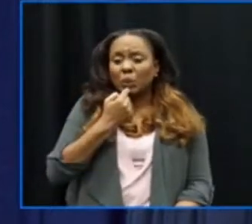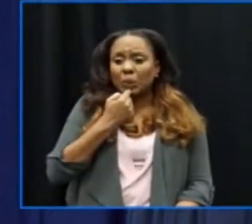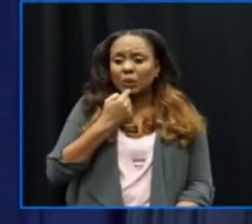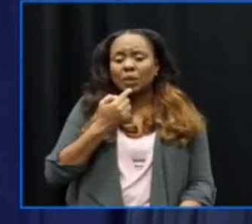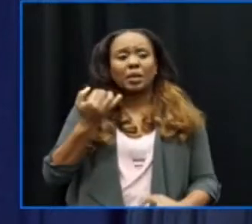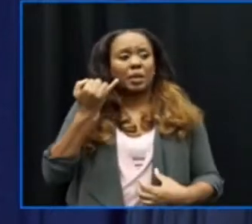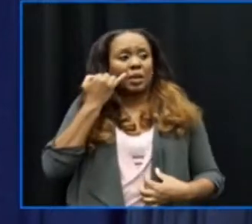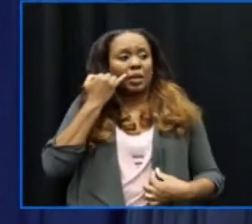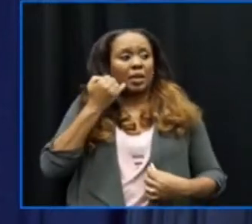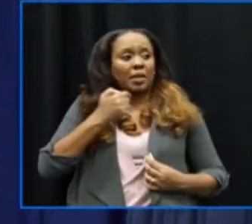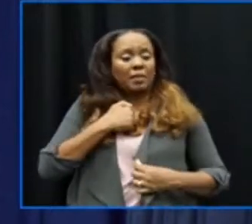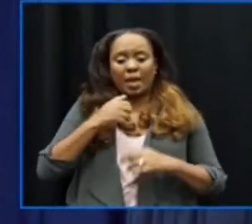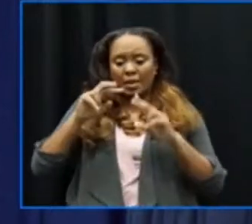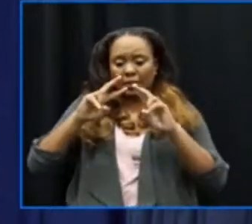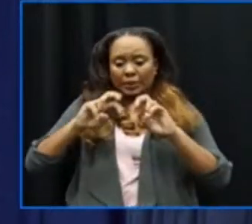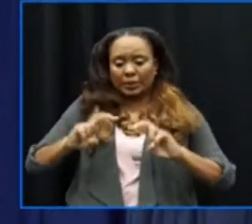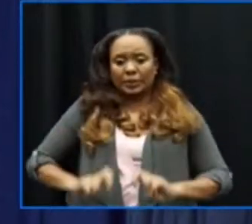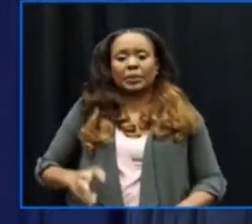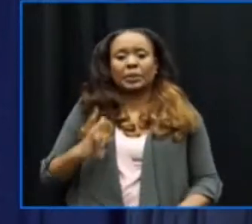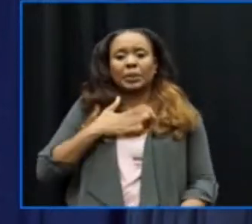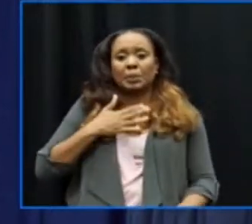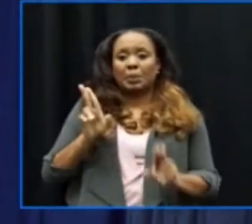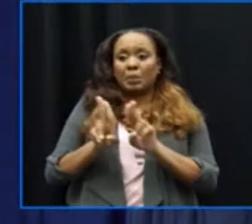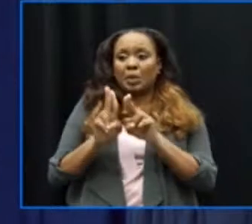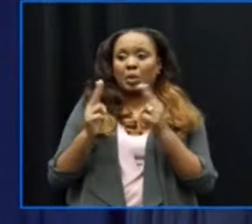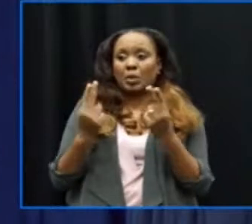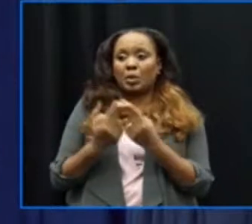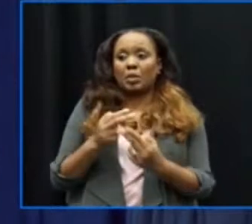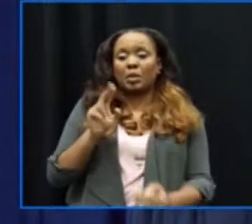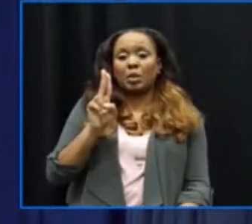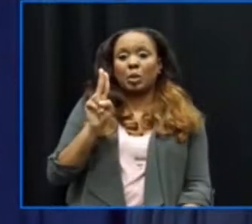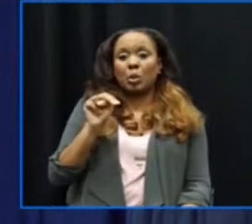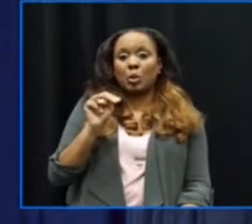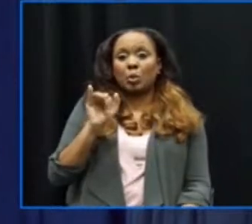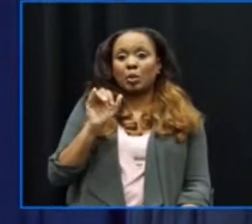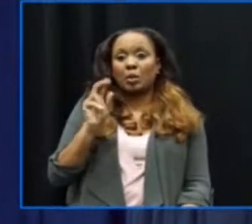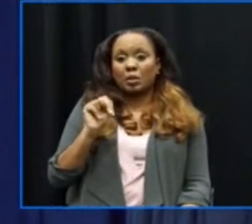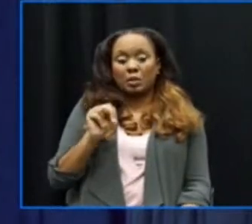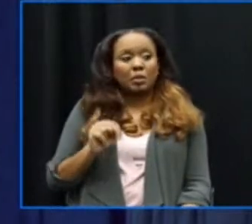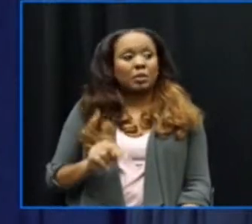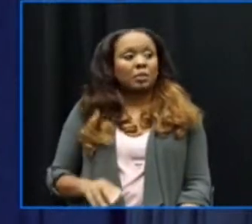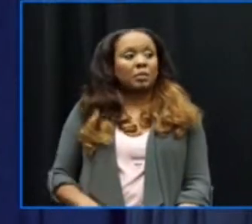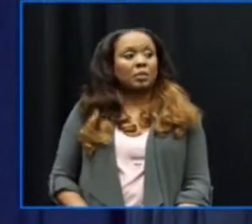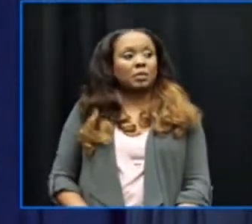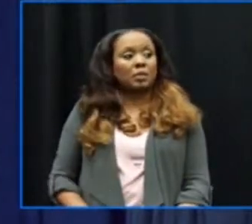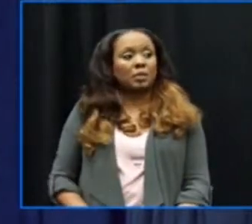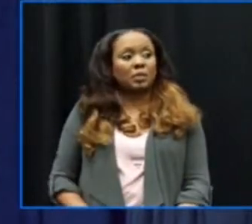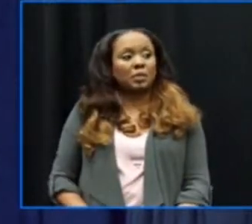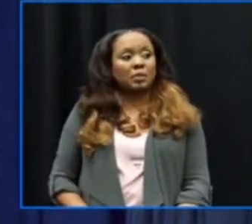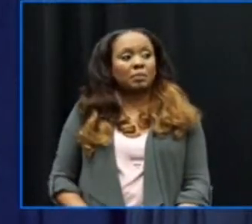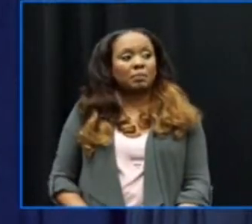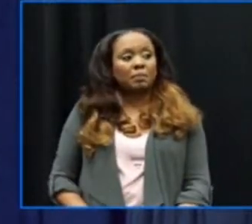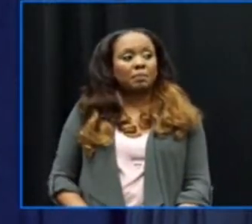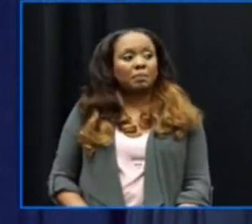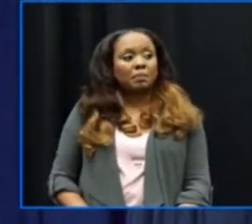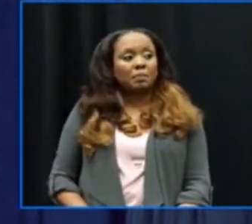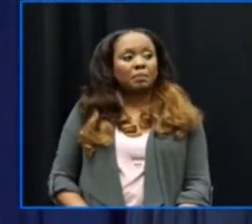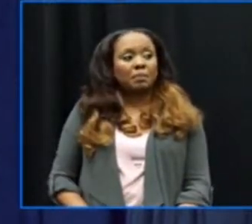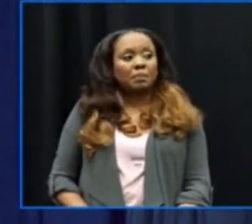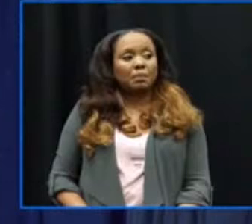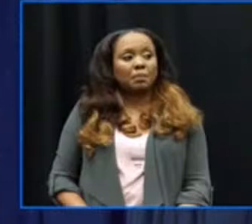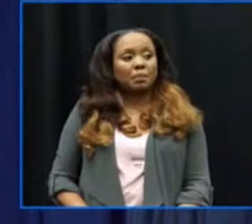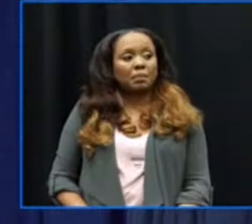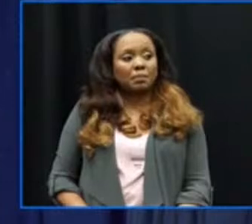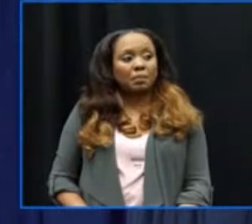If I look at my union, the fastest growing division in the NUPW is our